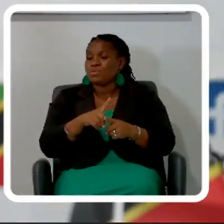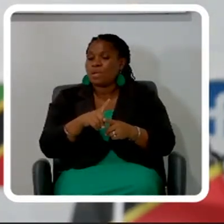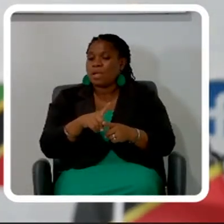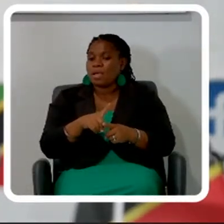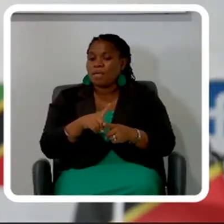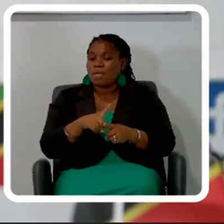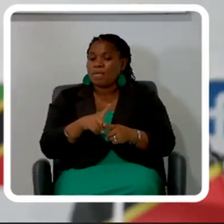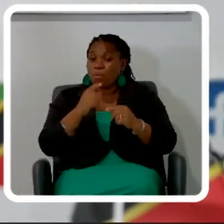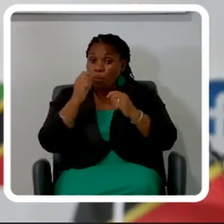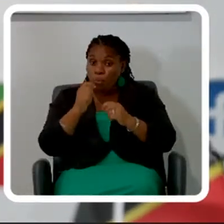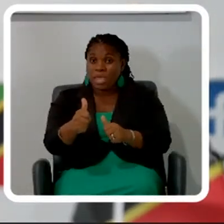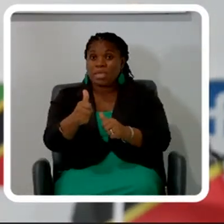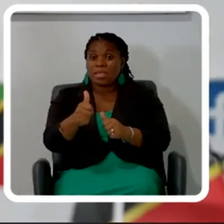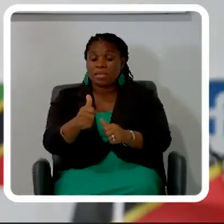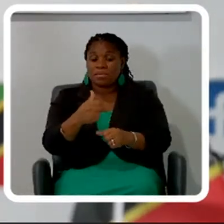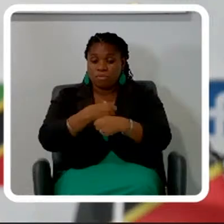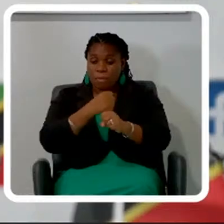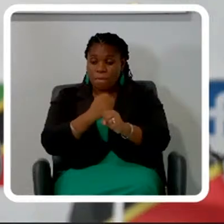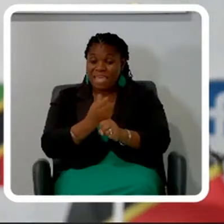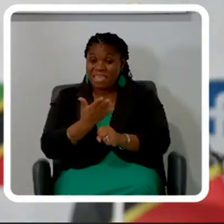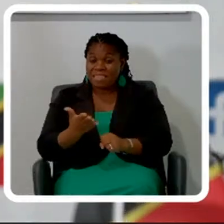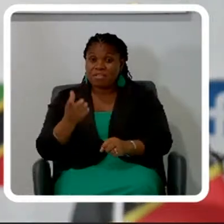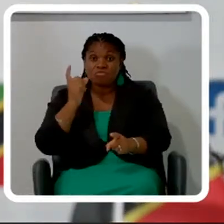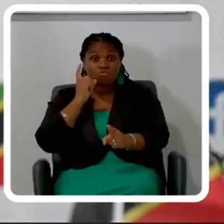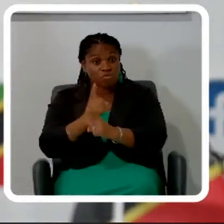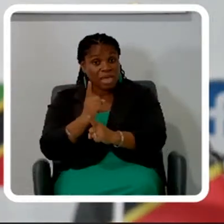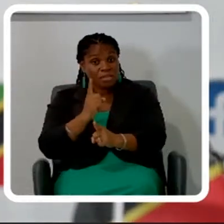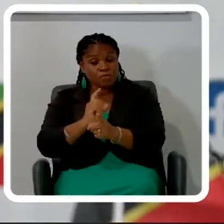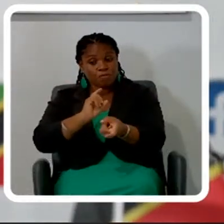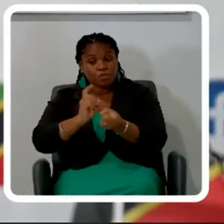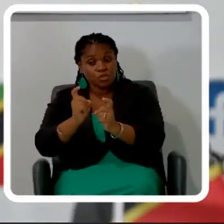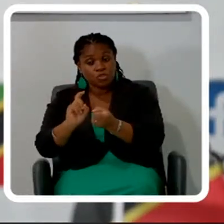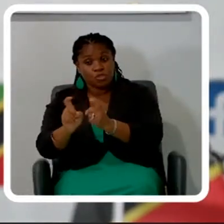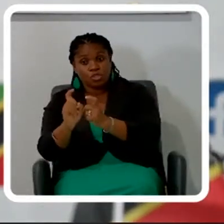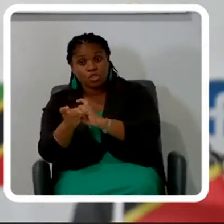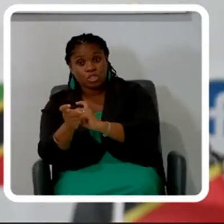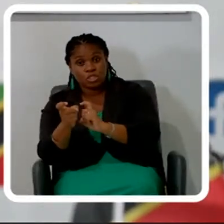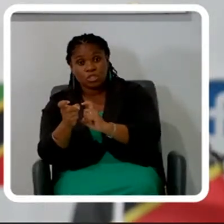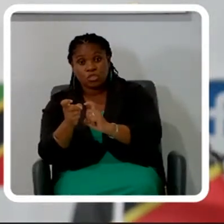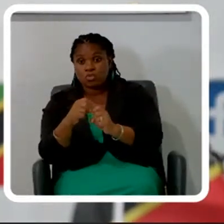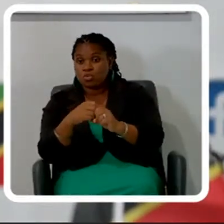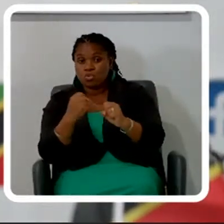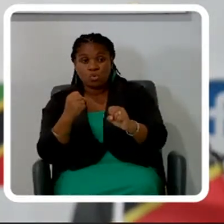that we don't end up in a situation that we could not come back from.